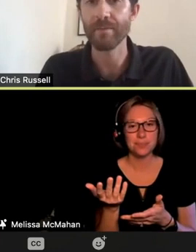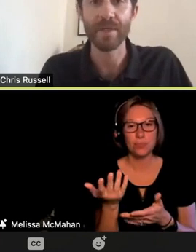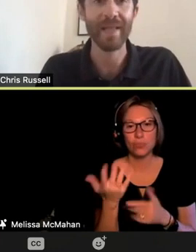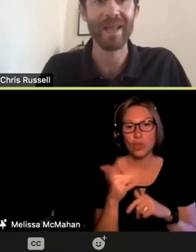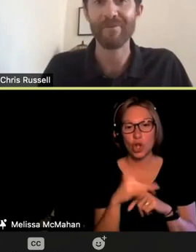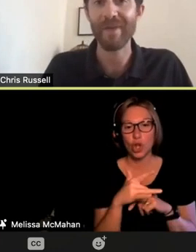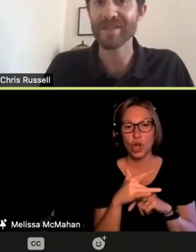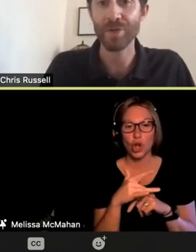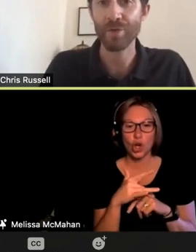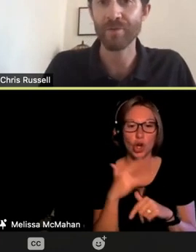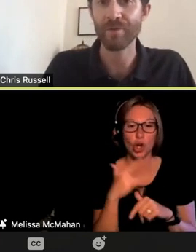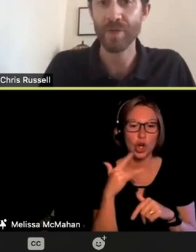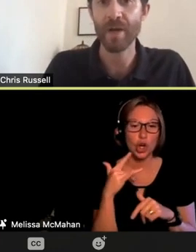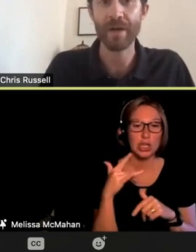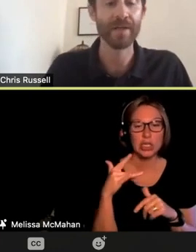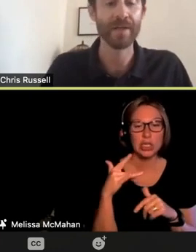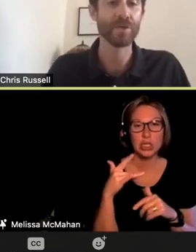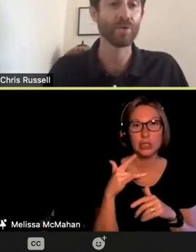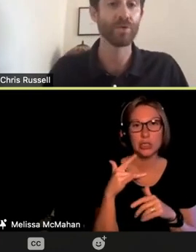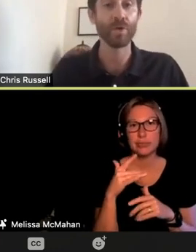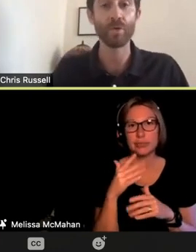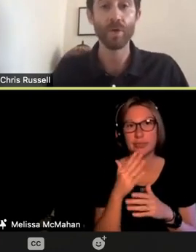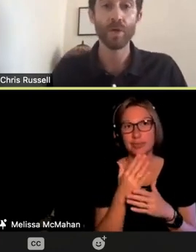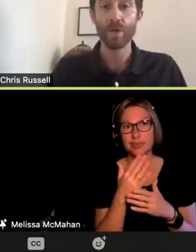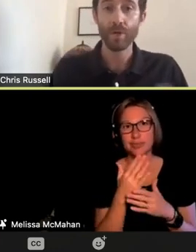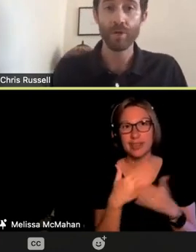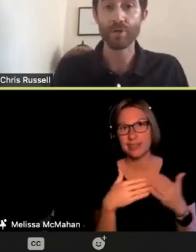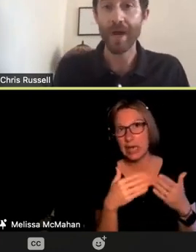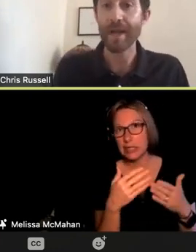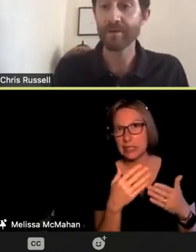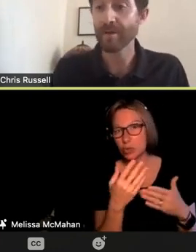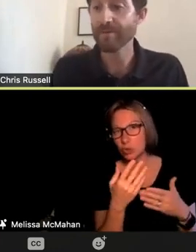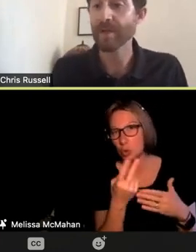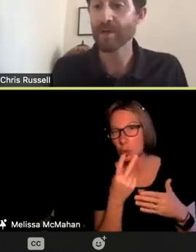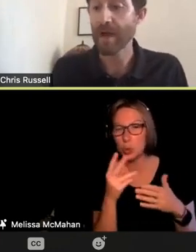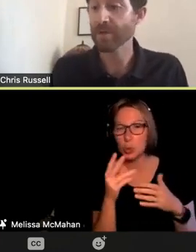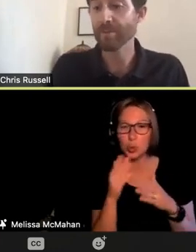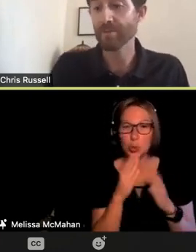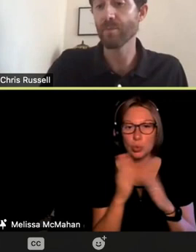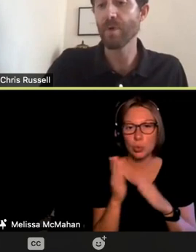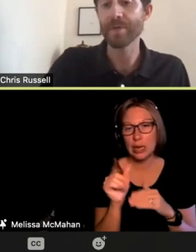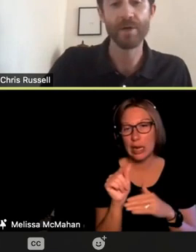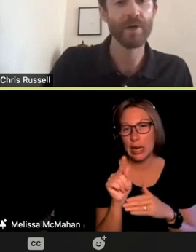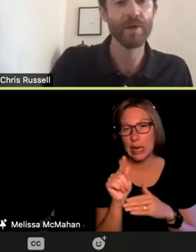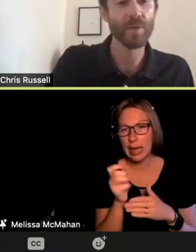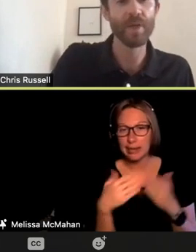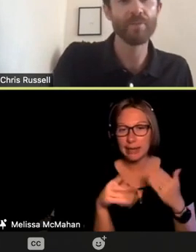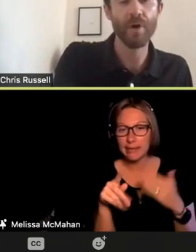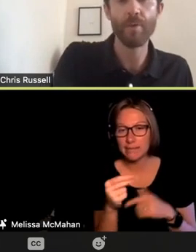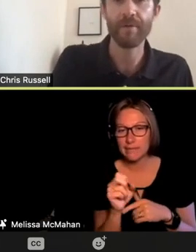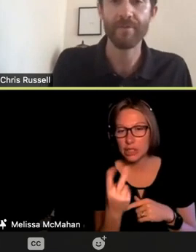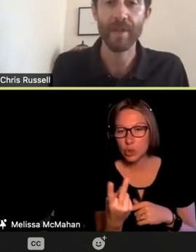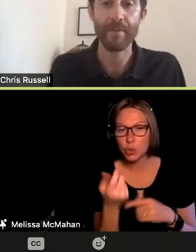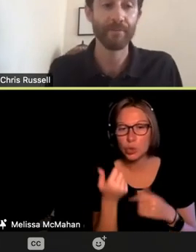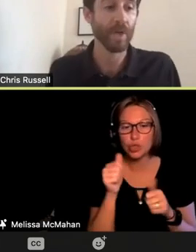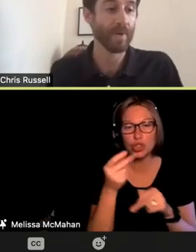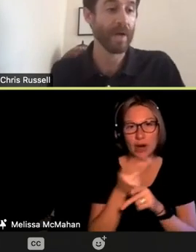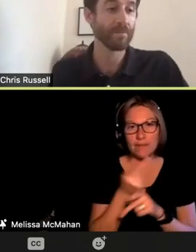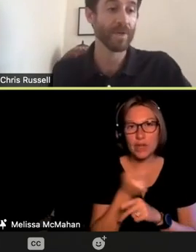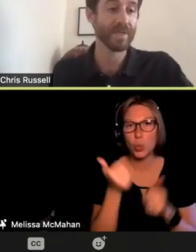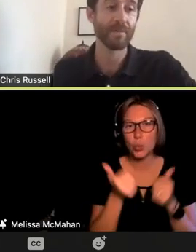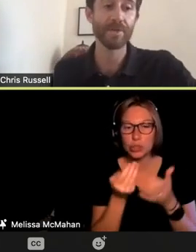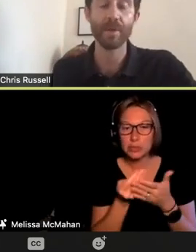early to late phase 2. If you talk about kids who, you know, you're trying to figure out what materials would be appropriate for